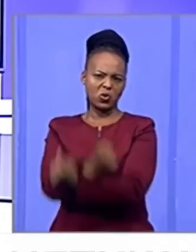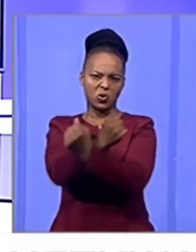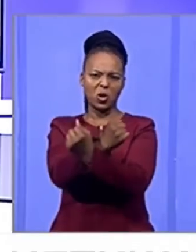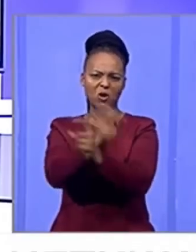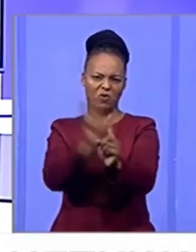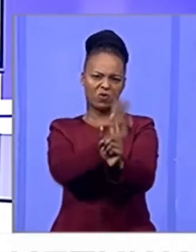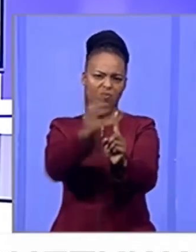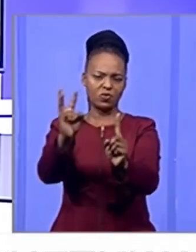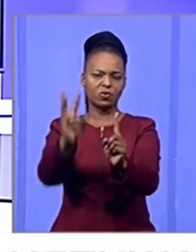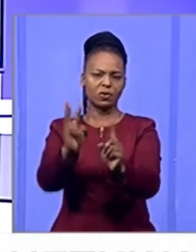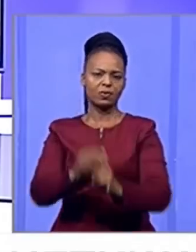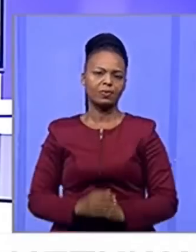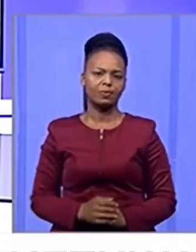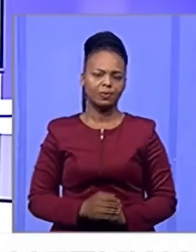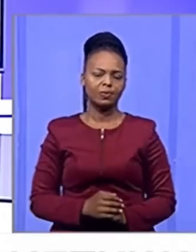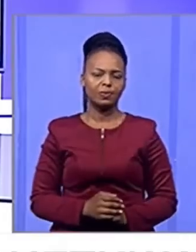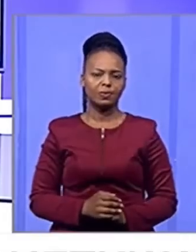le molao.